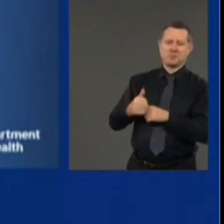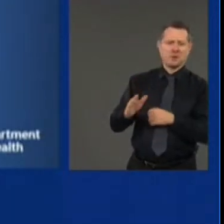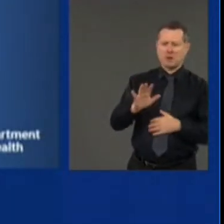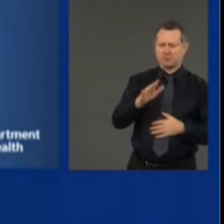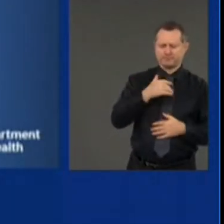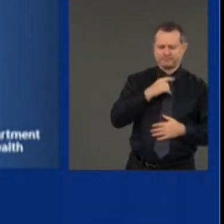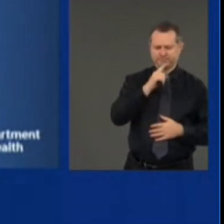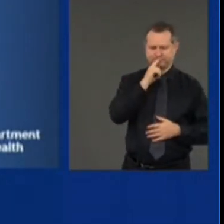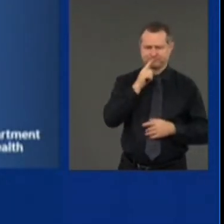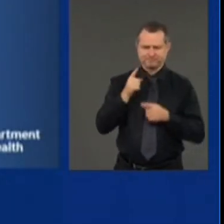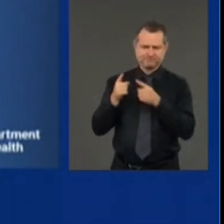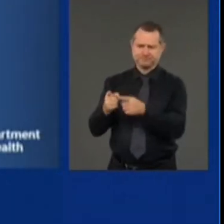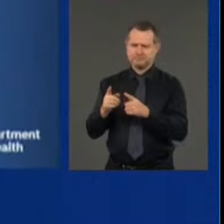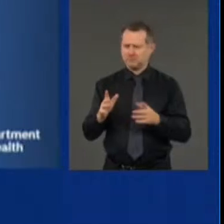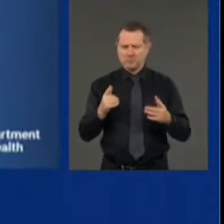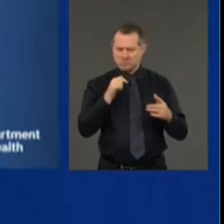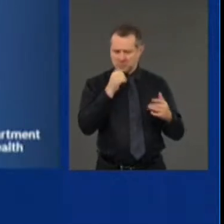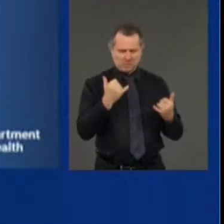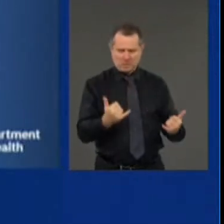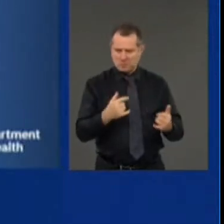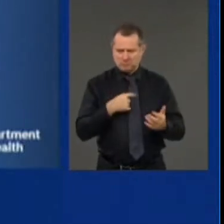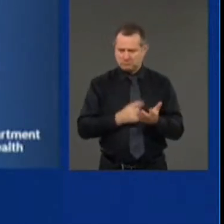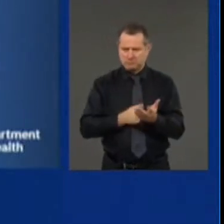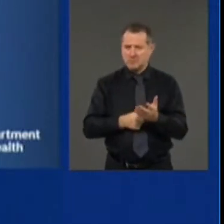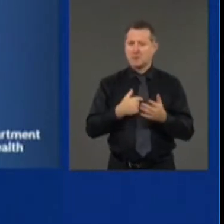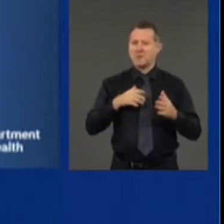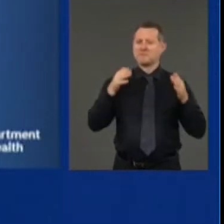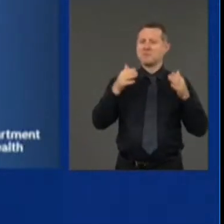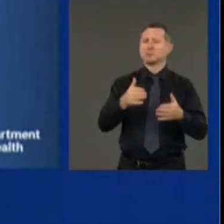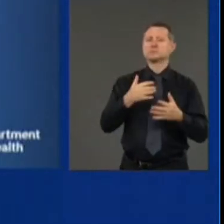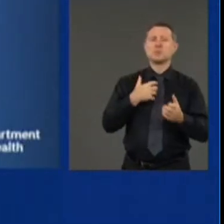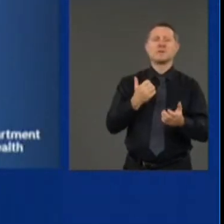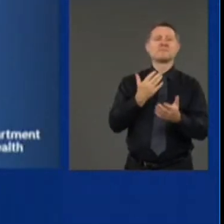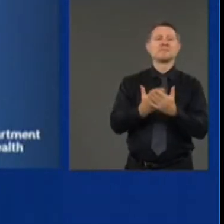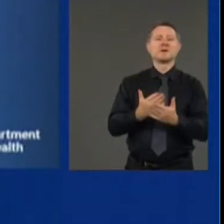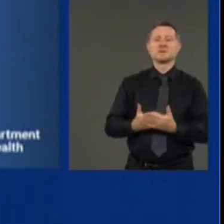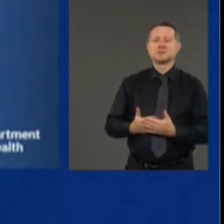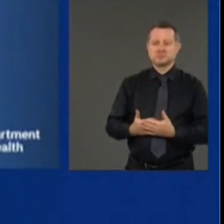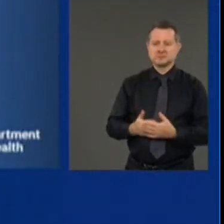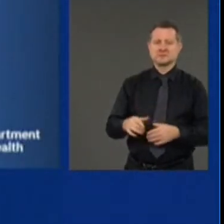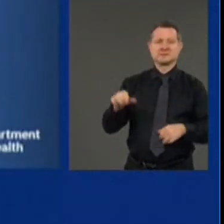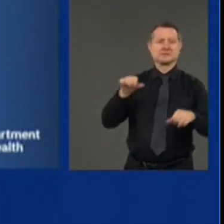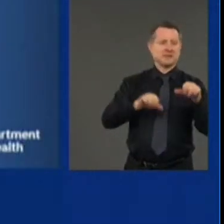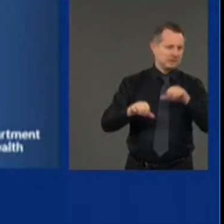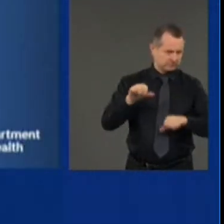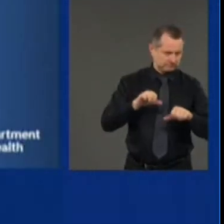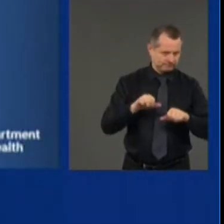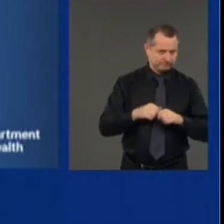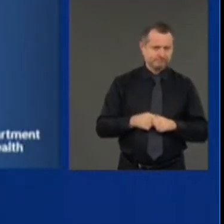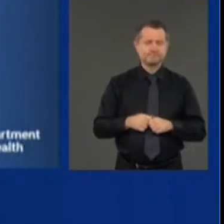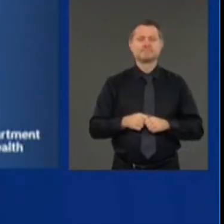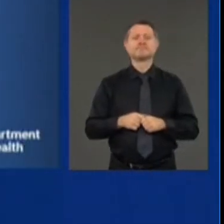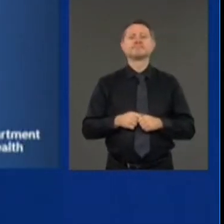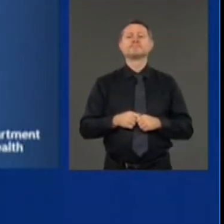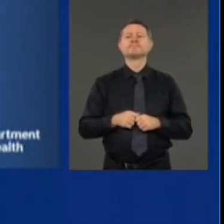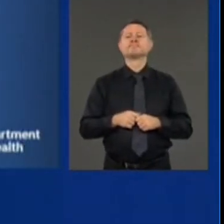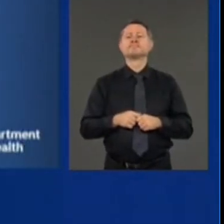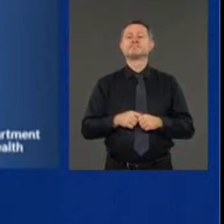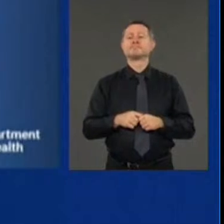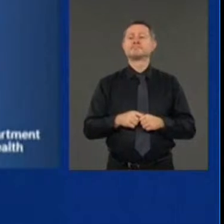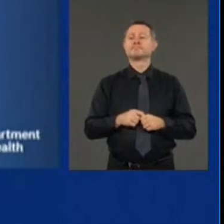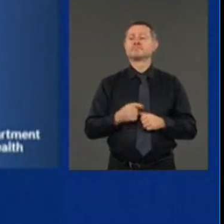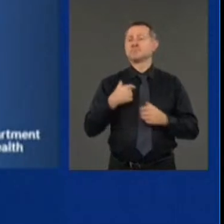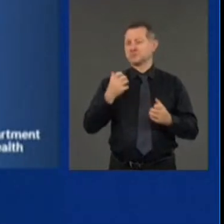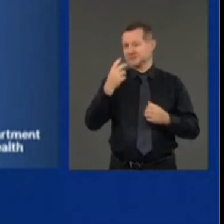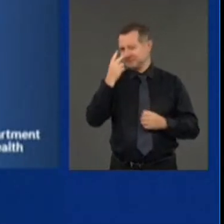We're here to look at the science, try to figure out the answers and the data. Sorry. We need to look at this from that moment in